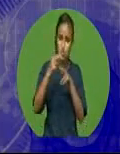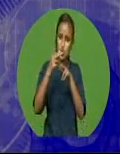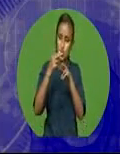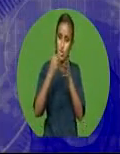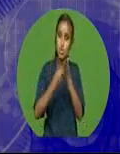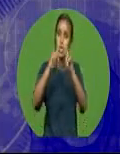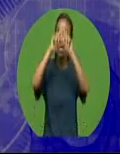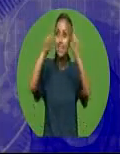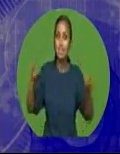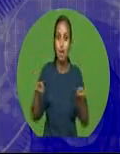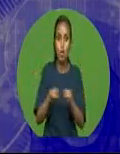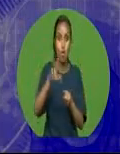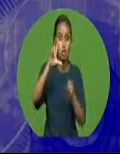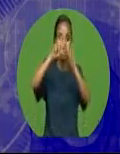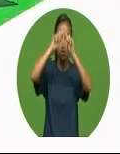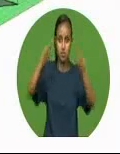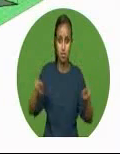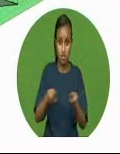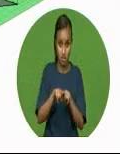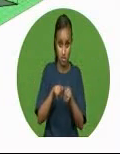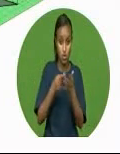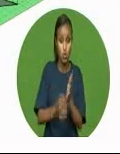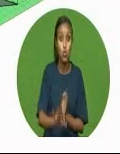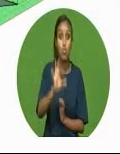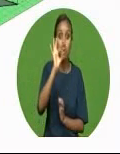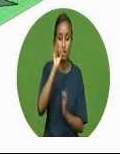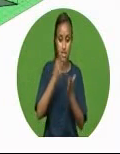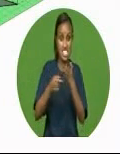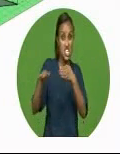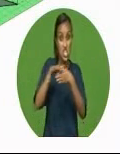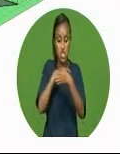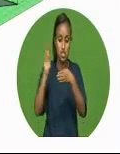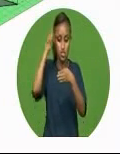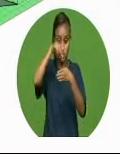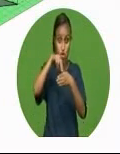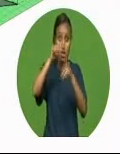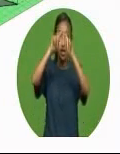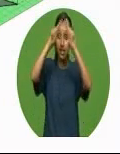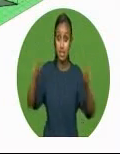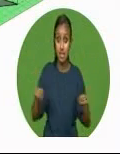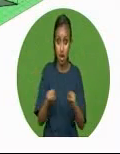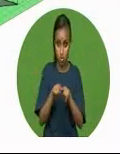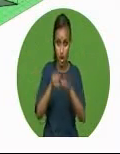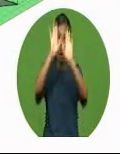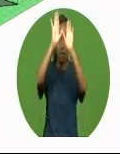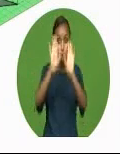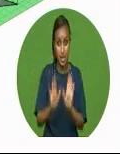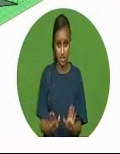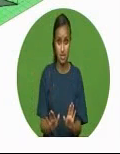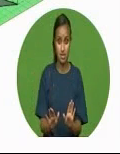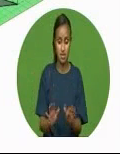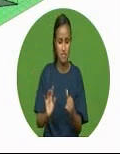revise it with a triangular plane. To find the edge view of a triangular